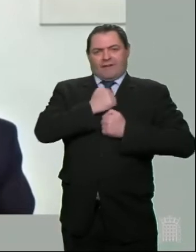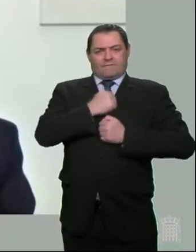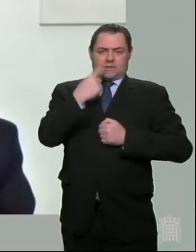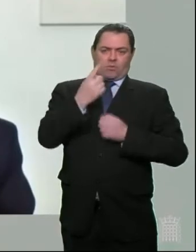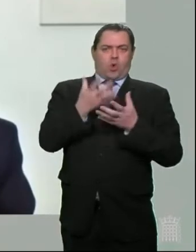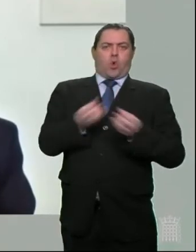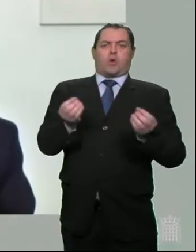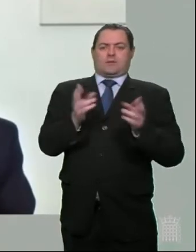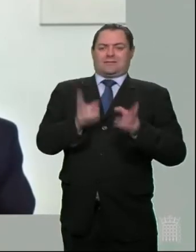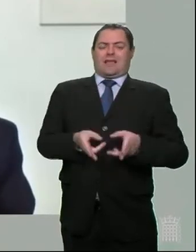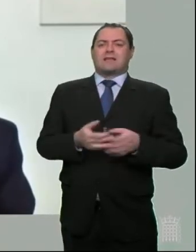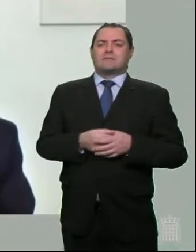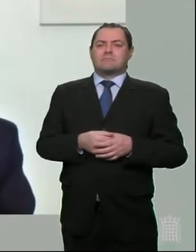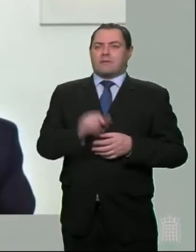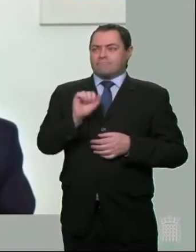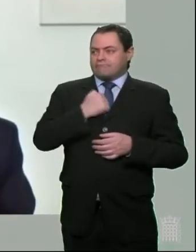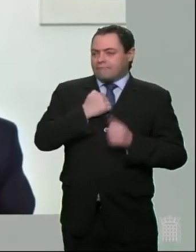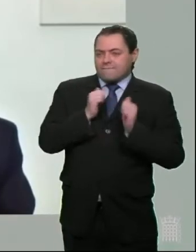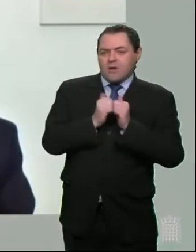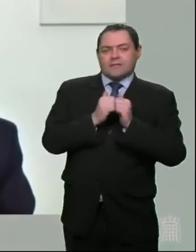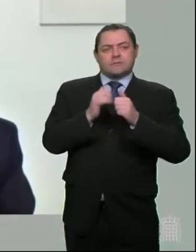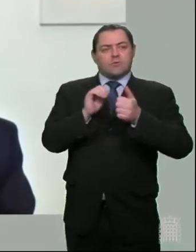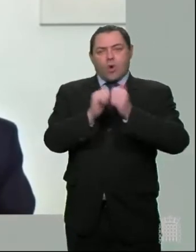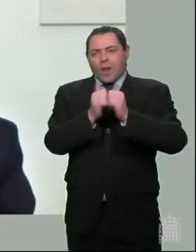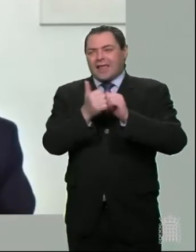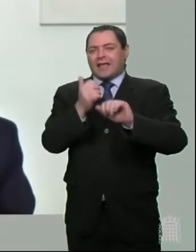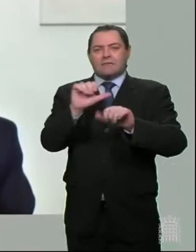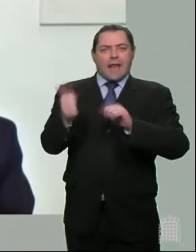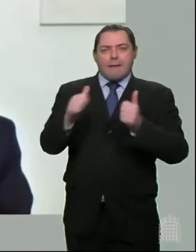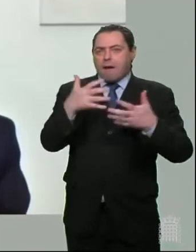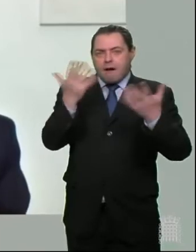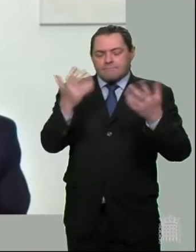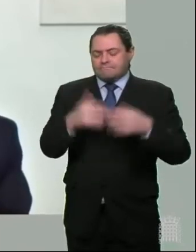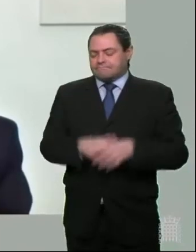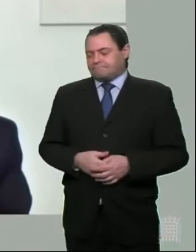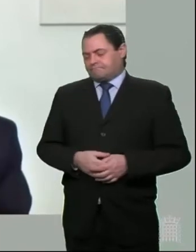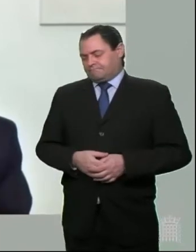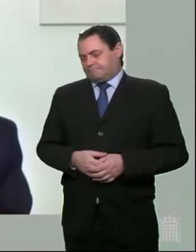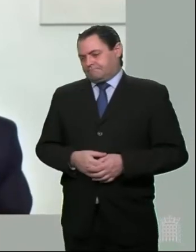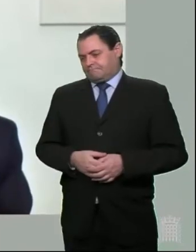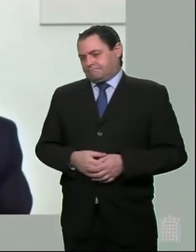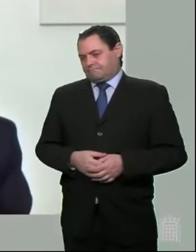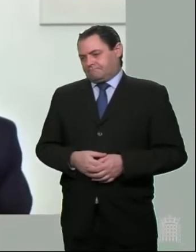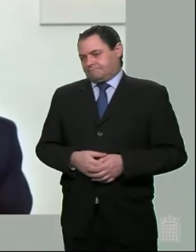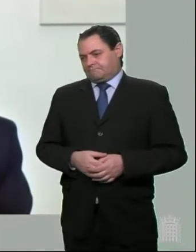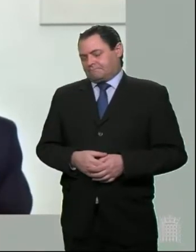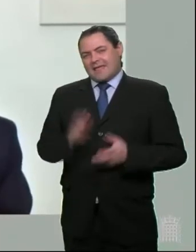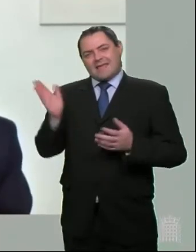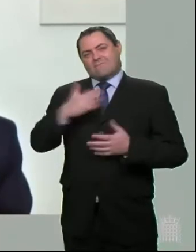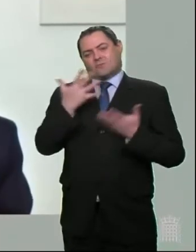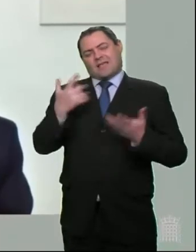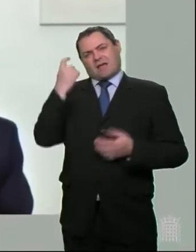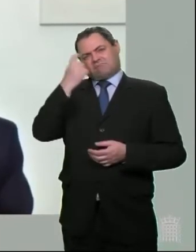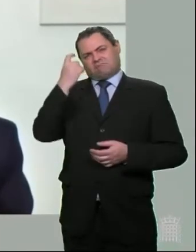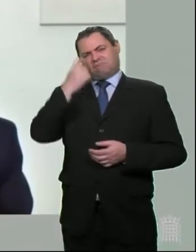a friend, a colleague, a neighbour. The question on everyone's lips this morning